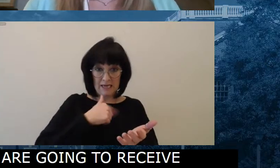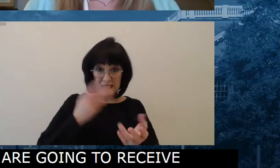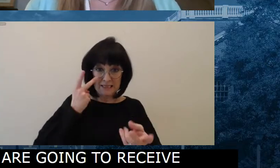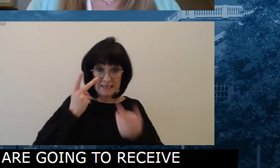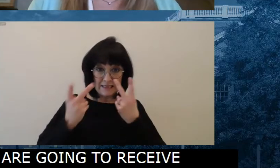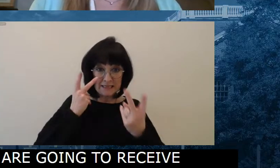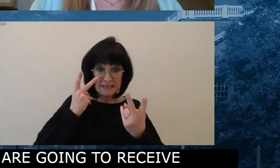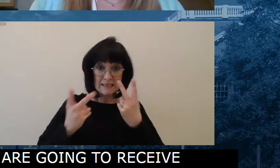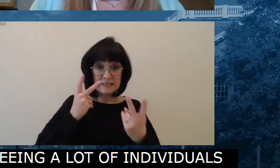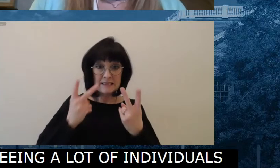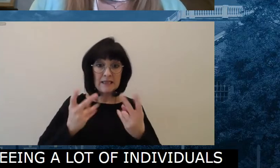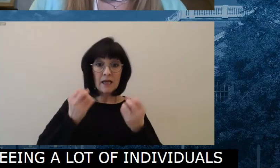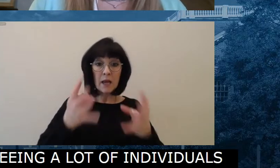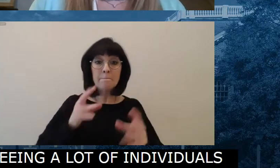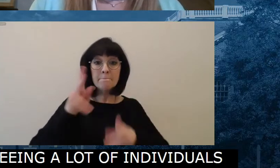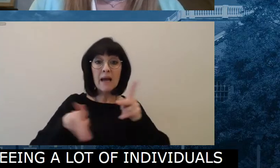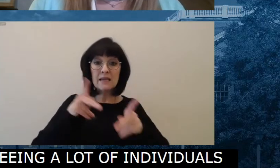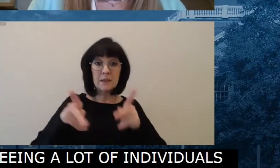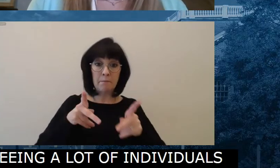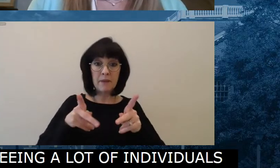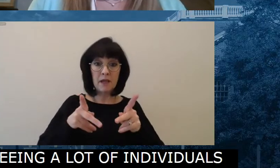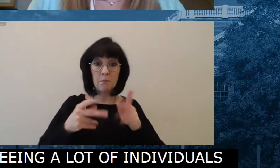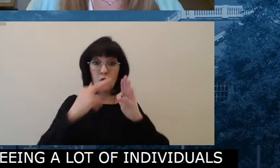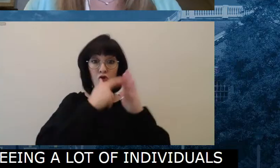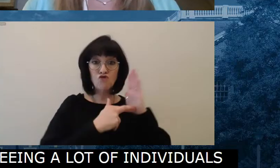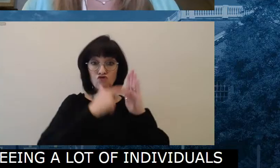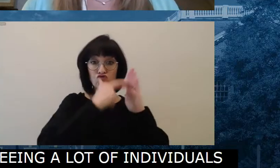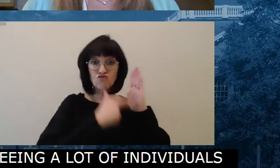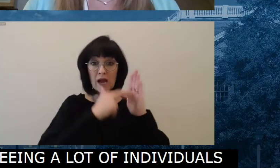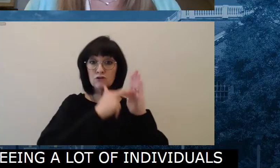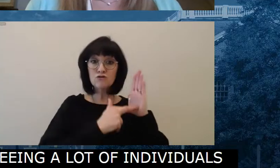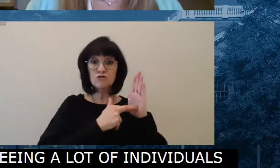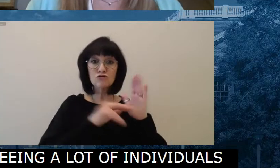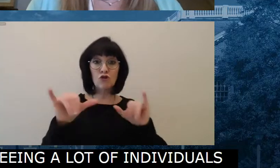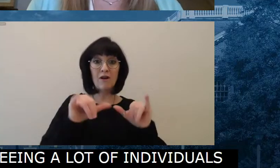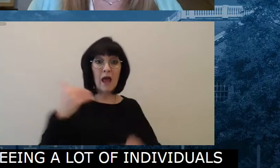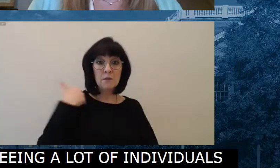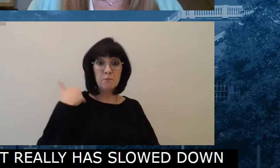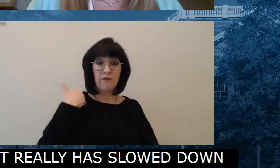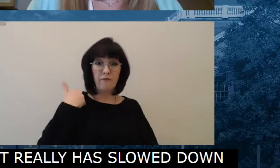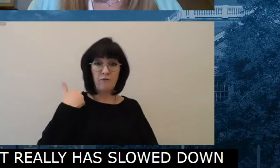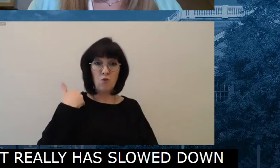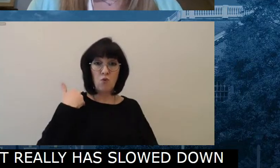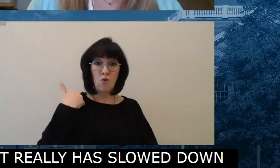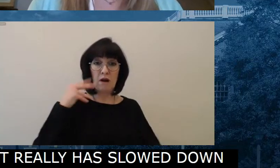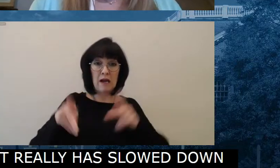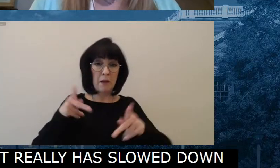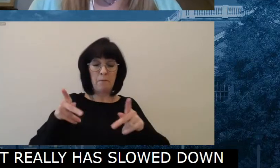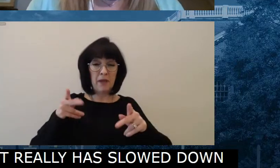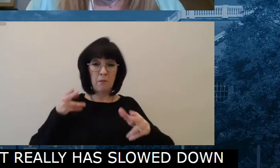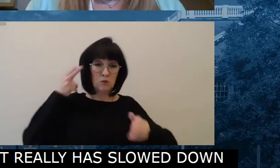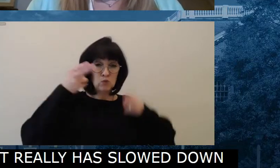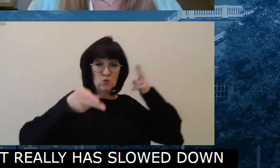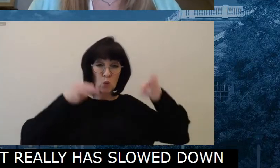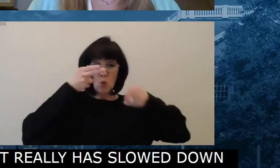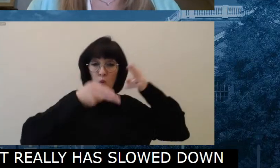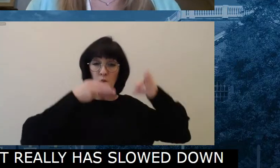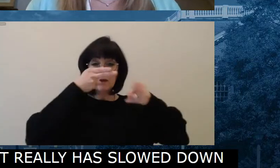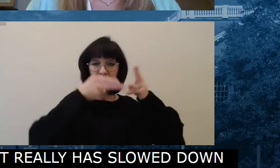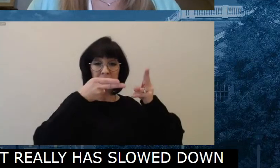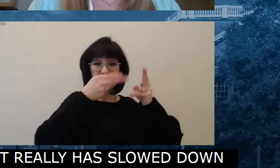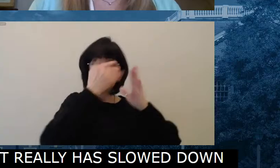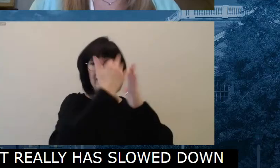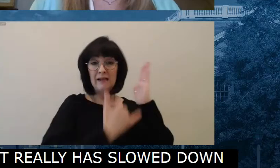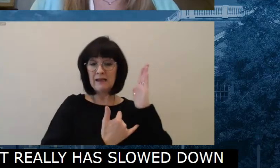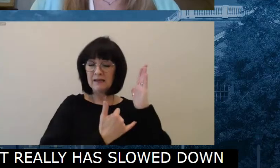up. It really has slowed down a lot, and that's a good indication to us that individuals on the